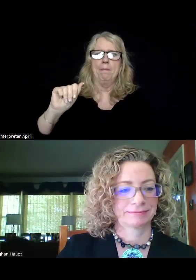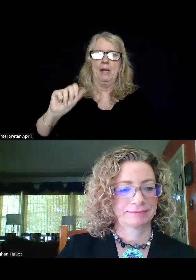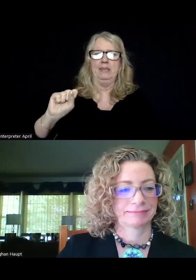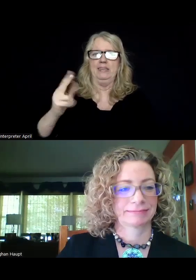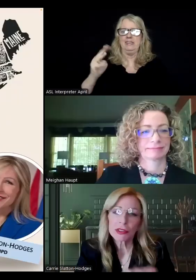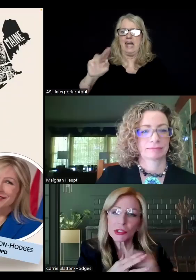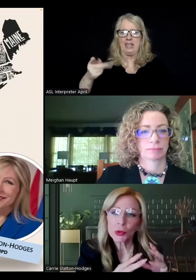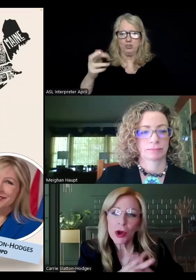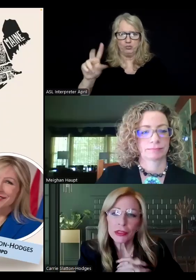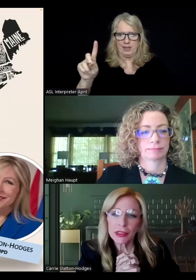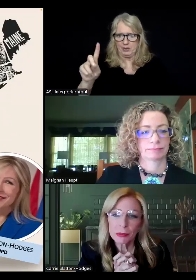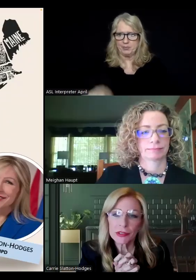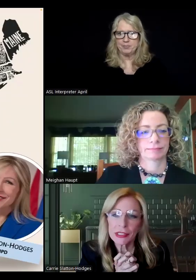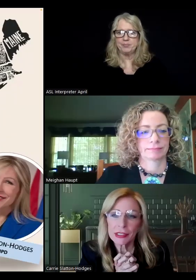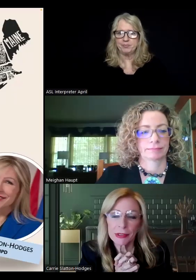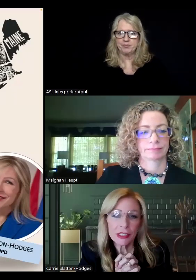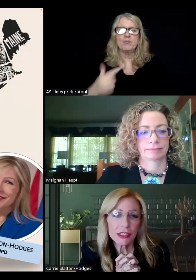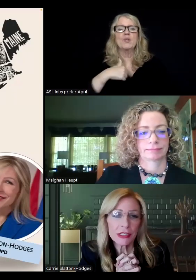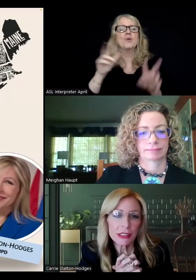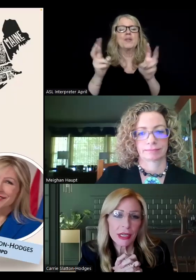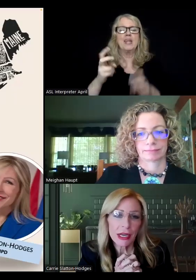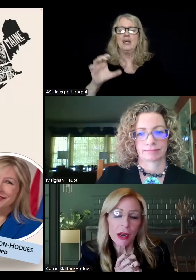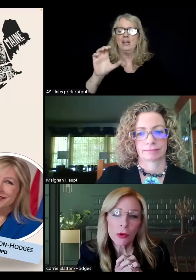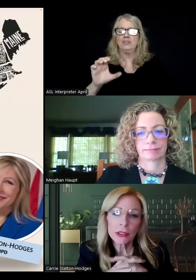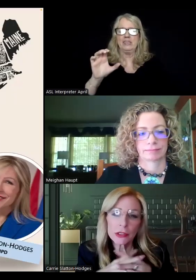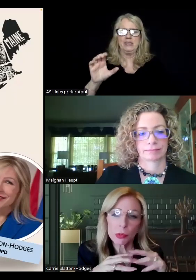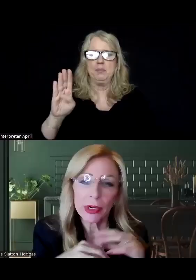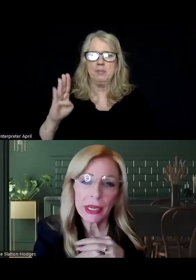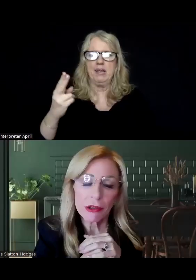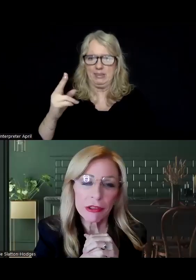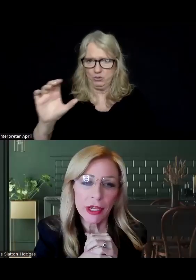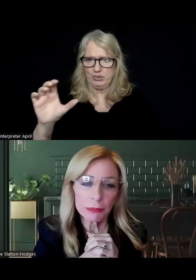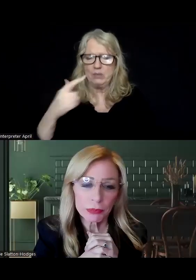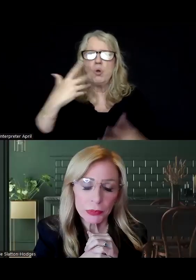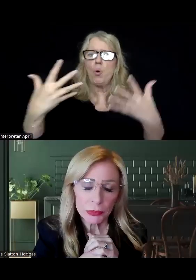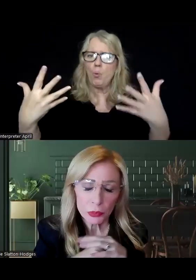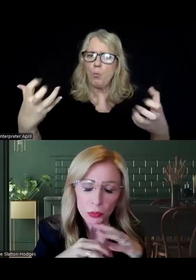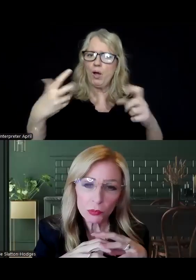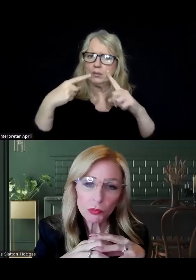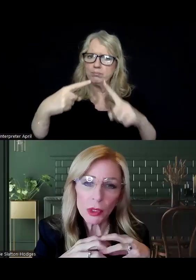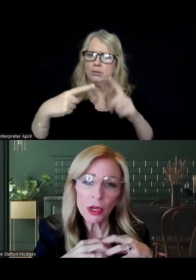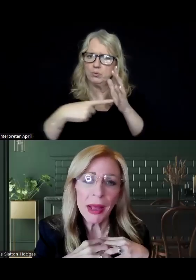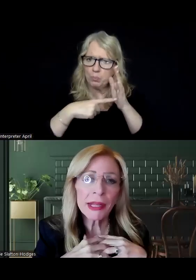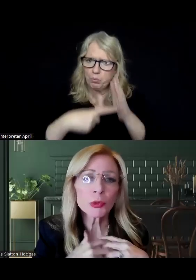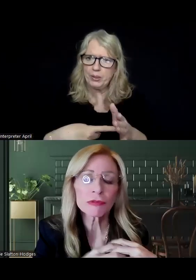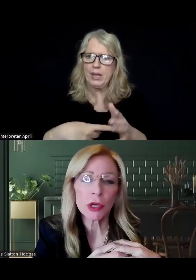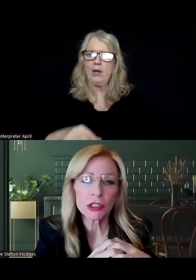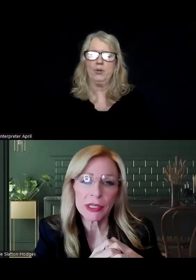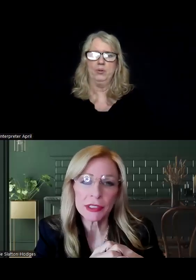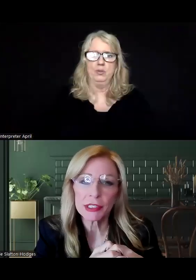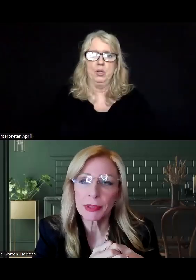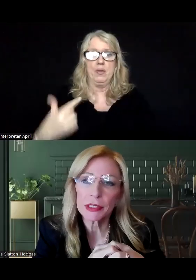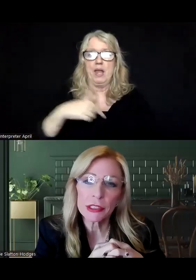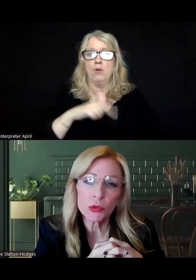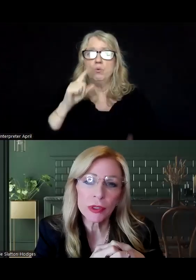Yes. Since we're on the theme of CCBHCs today, I wanted to point out that as we've talked